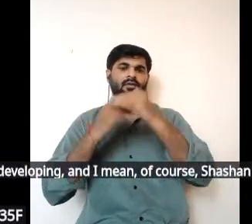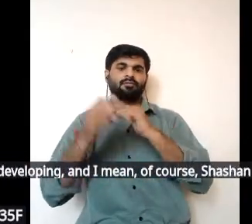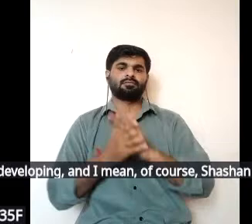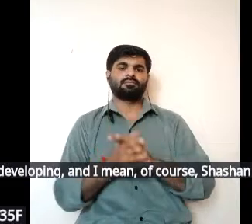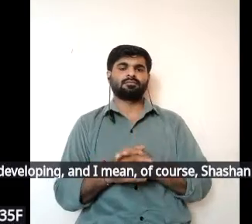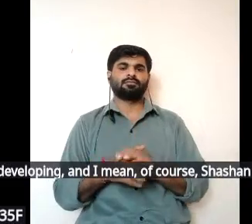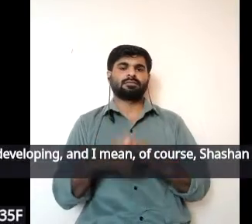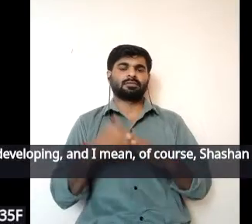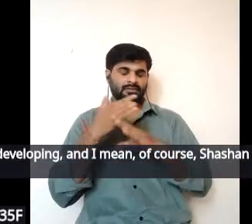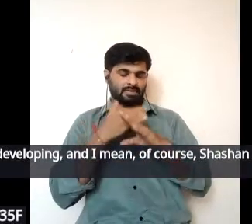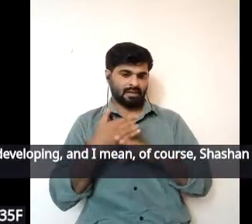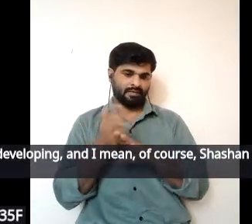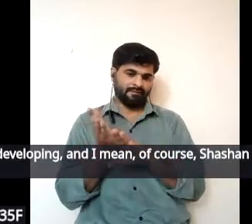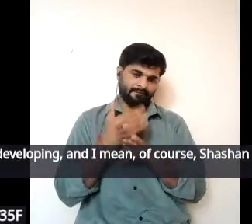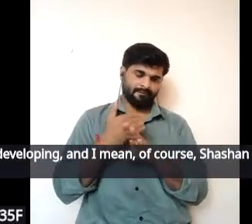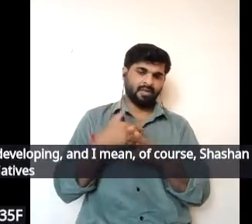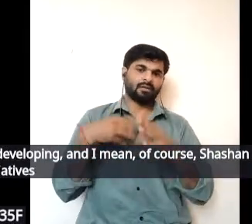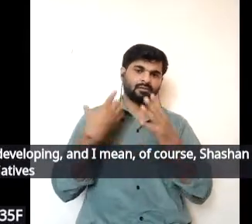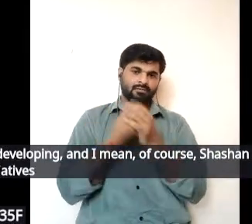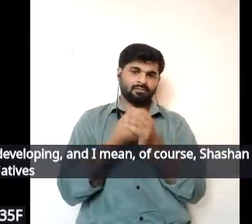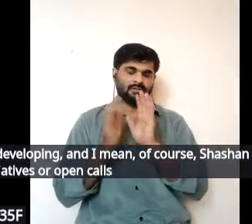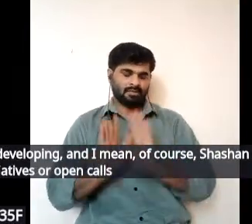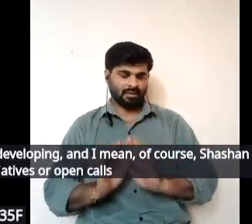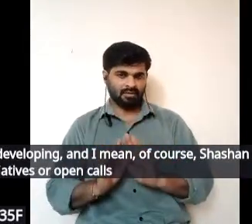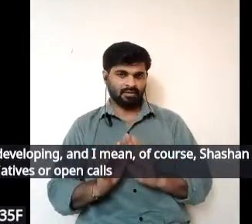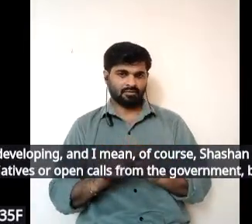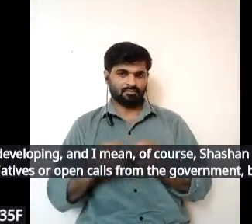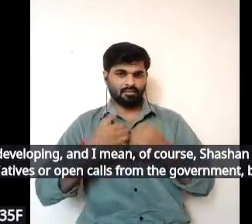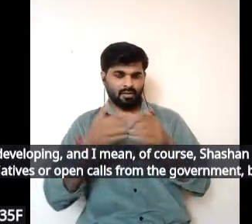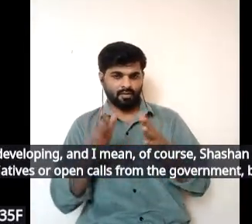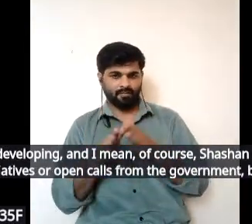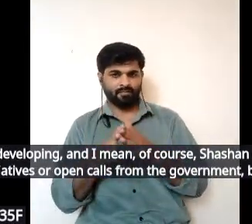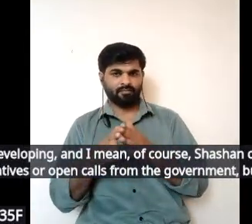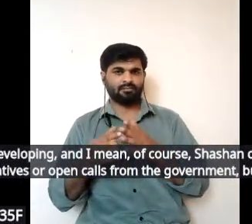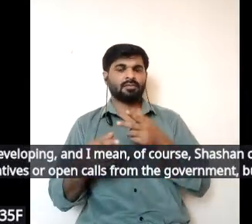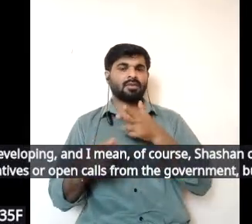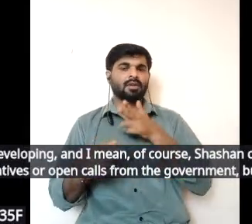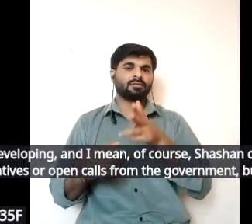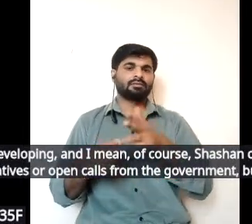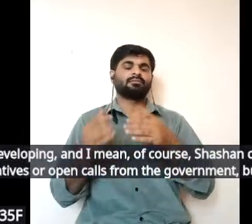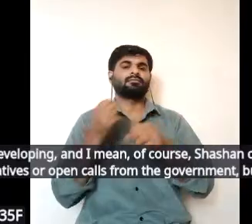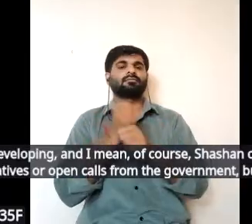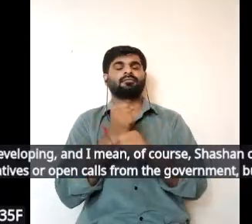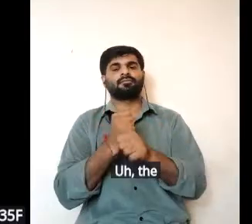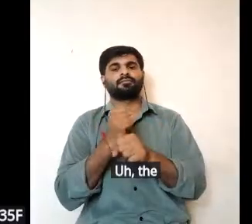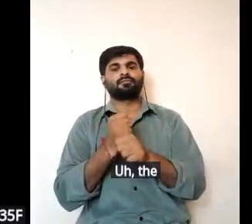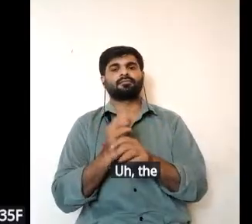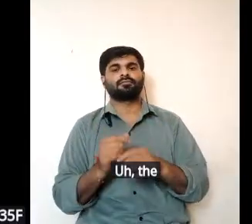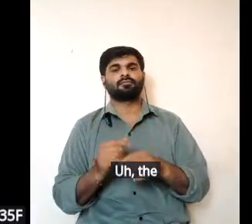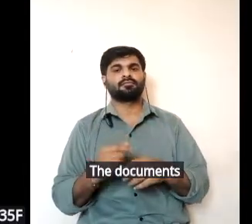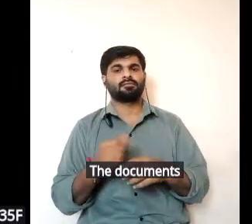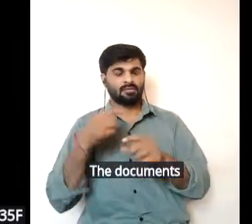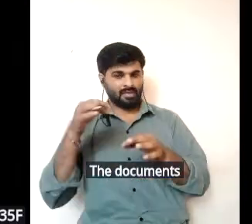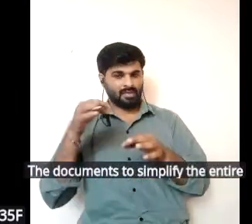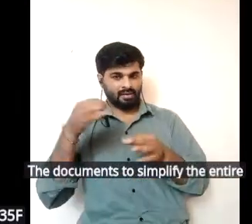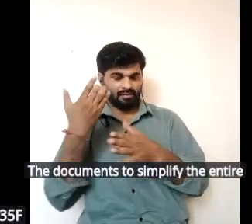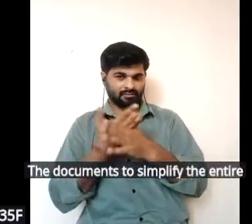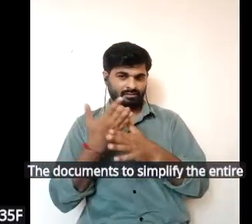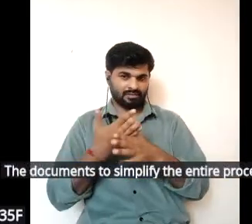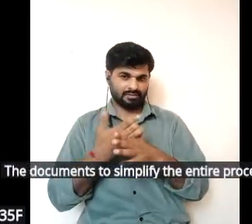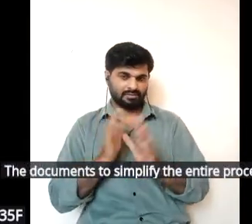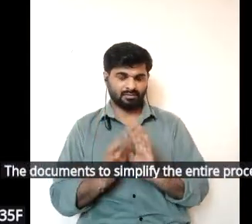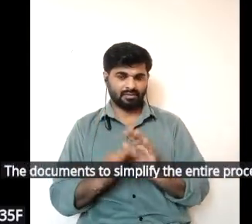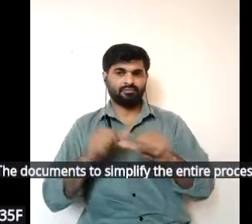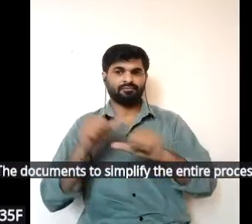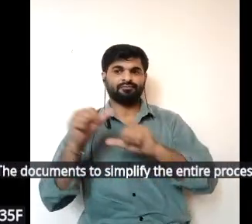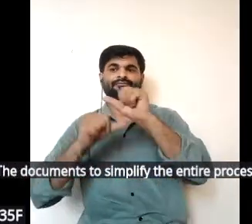if there are any initiatives or open calls from the government, but at least from us, the documents to simplify the entire process, to